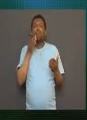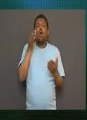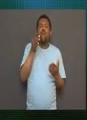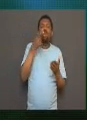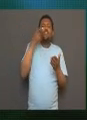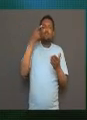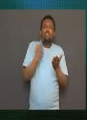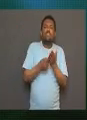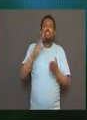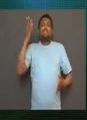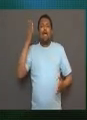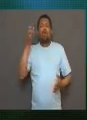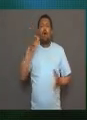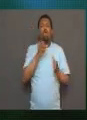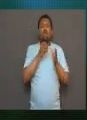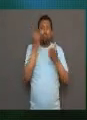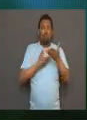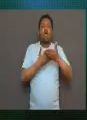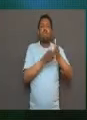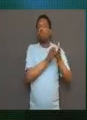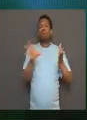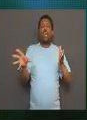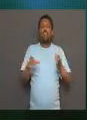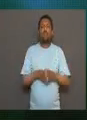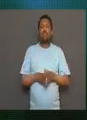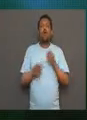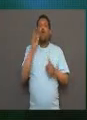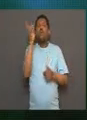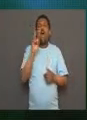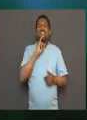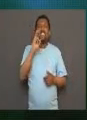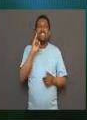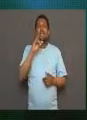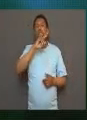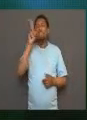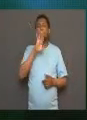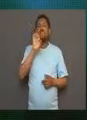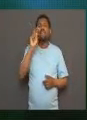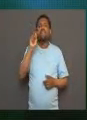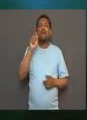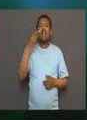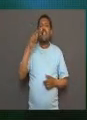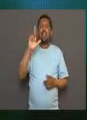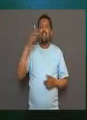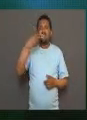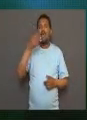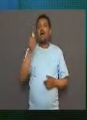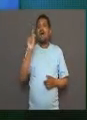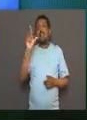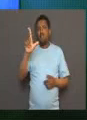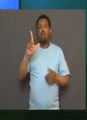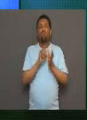type of map projection. What is zenithal map projection?